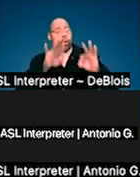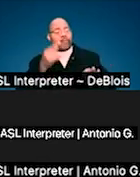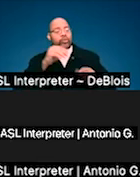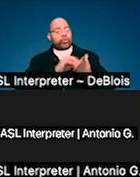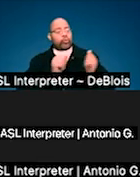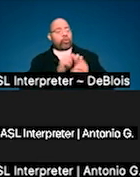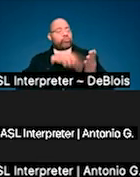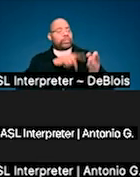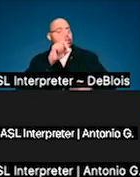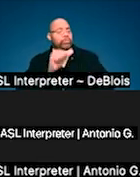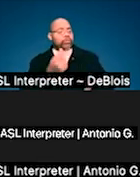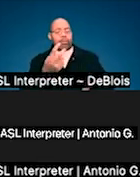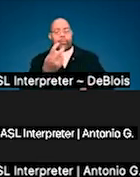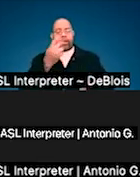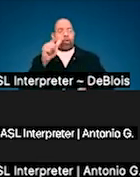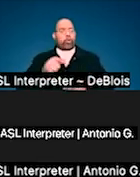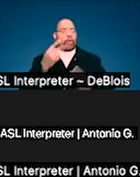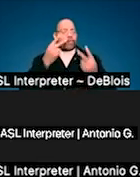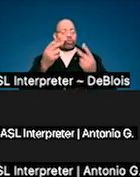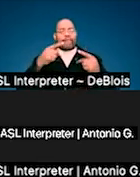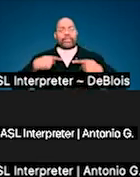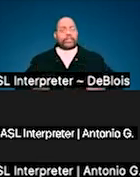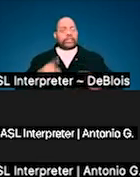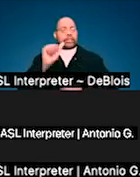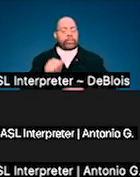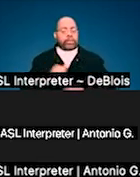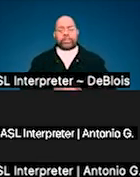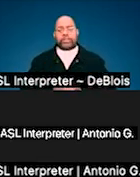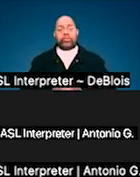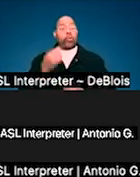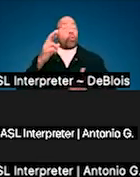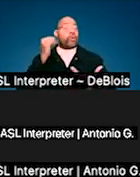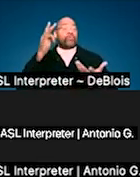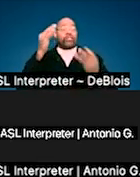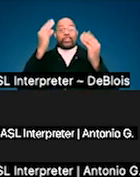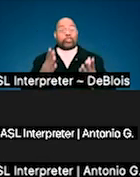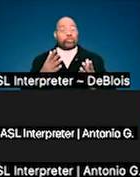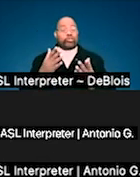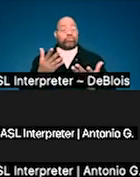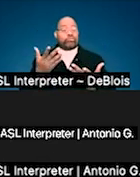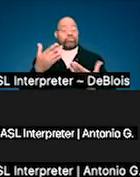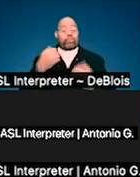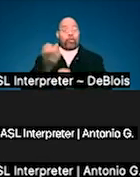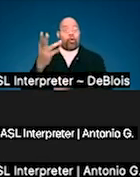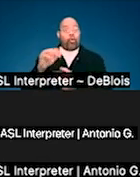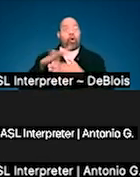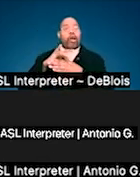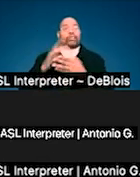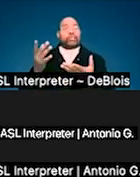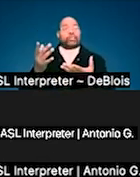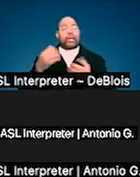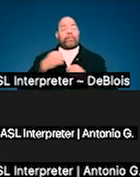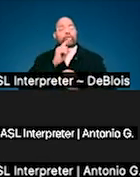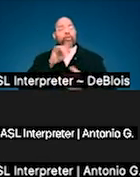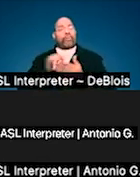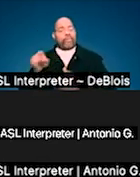reading disabilities or blindness or low vision or physical disabilities, or whether it's teachers who are creating their own content and ensuring that